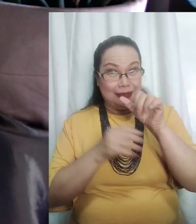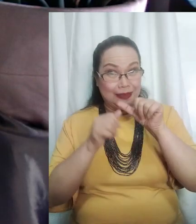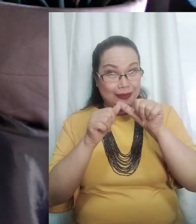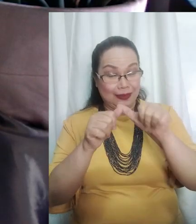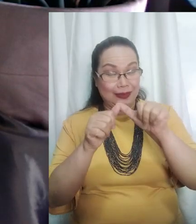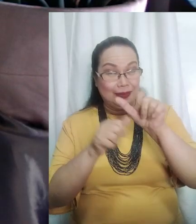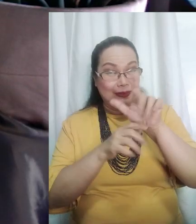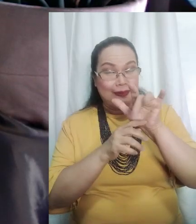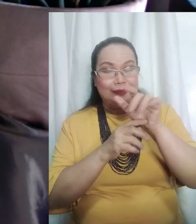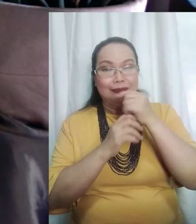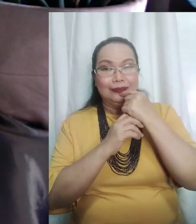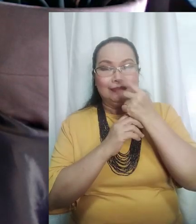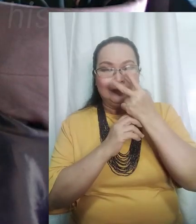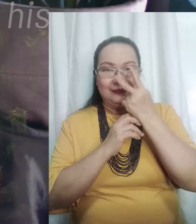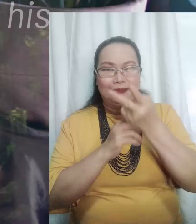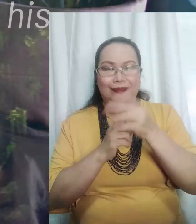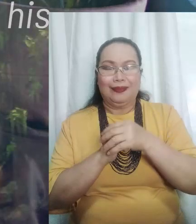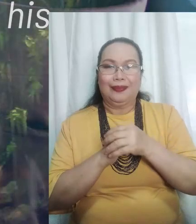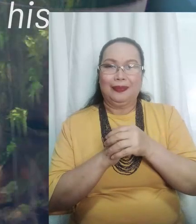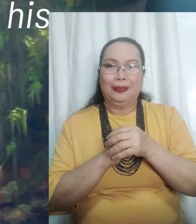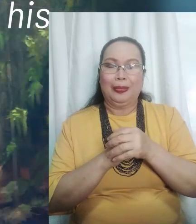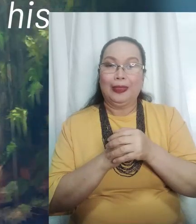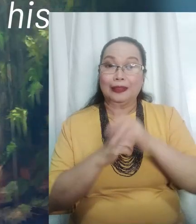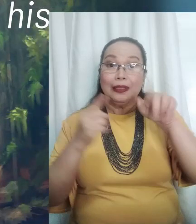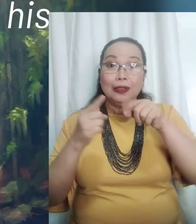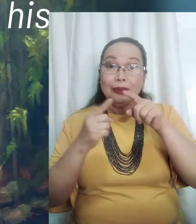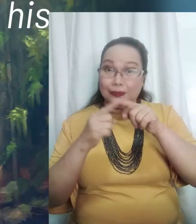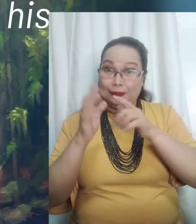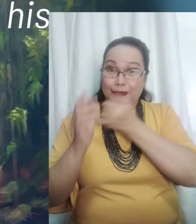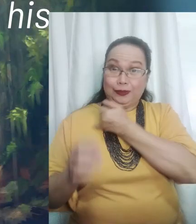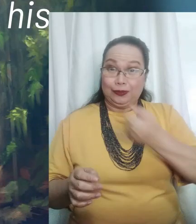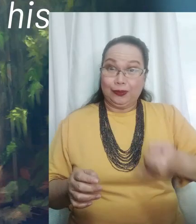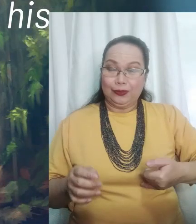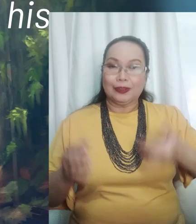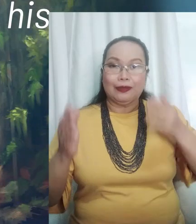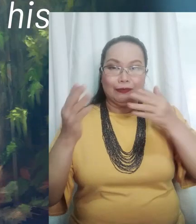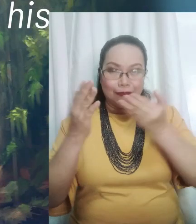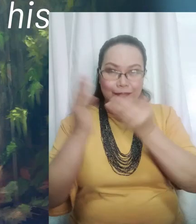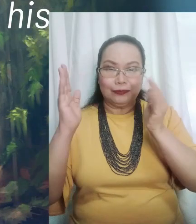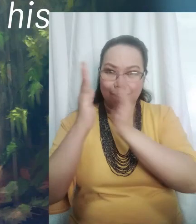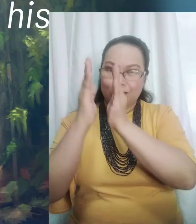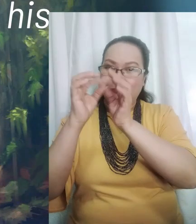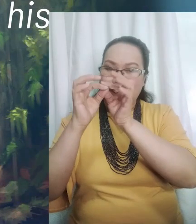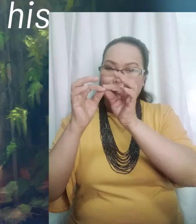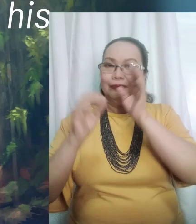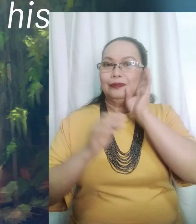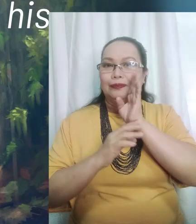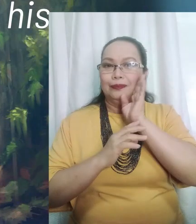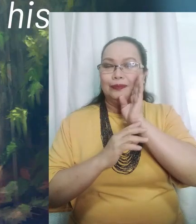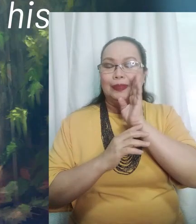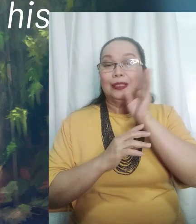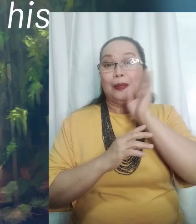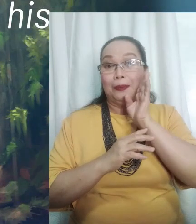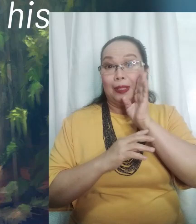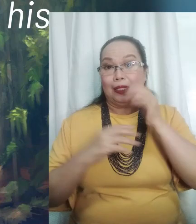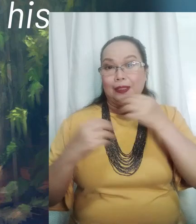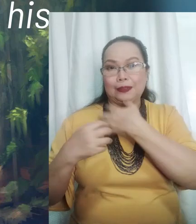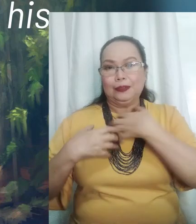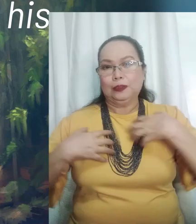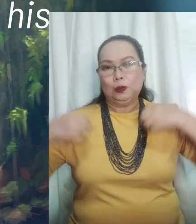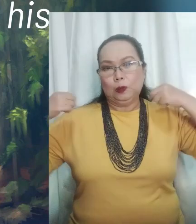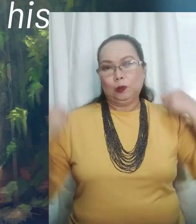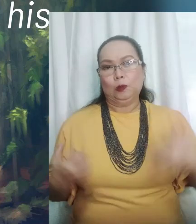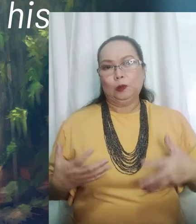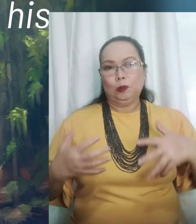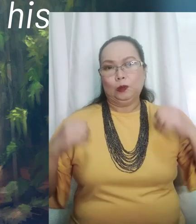23 onwards. Let me read these sections for you. So when Joseph came to his brothers, they stripped him of his robe, the